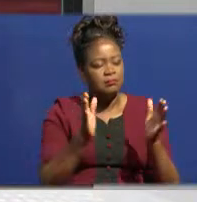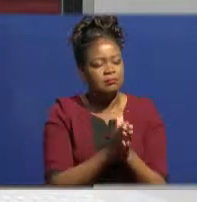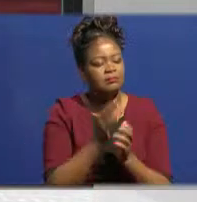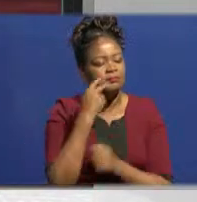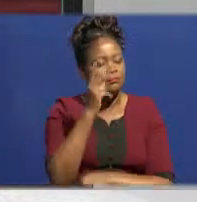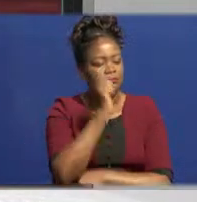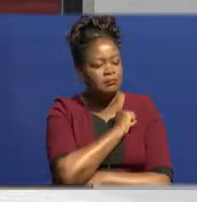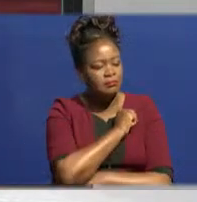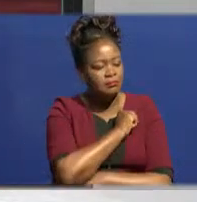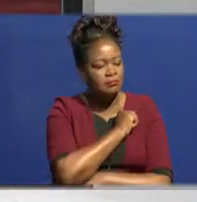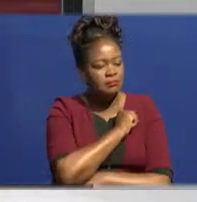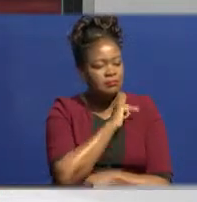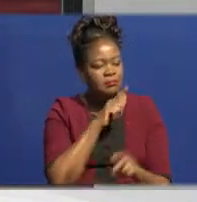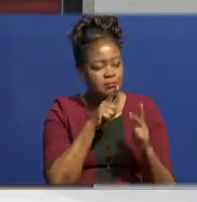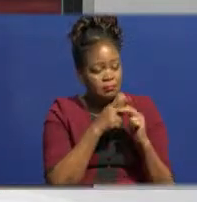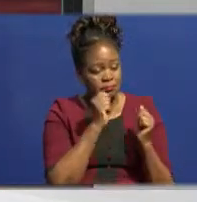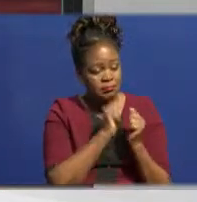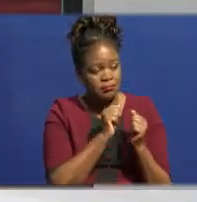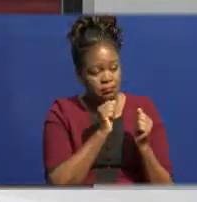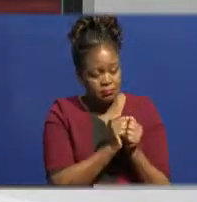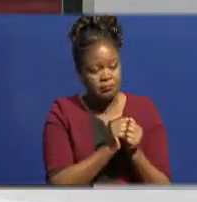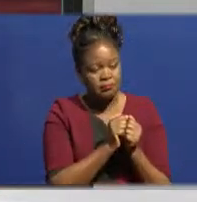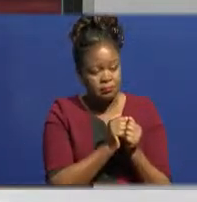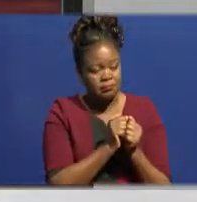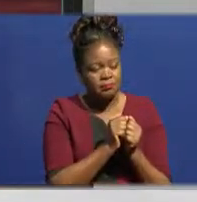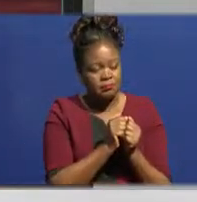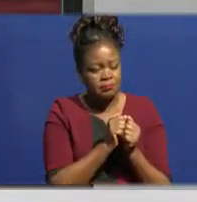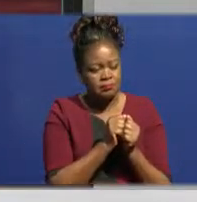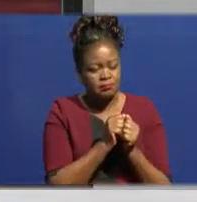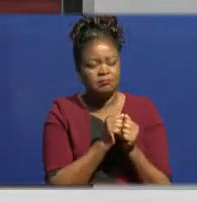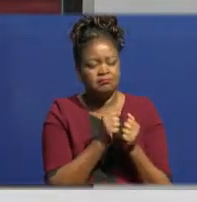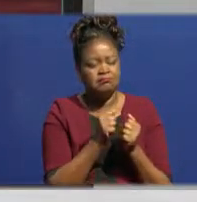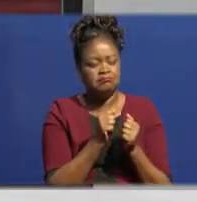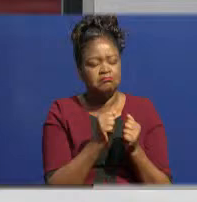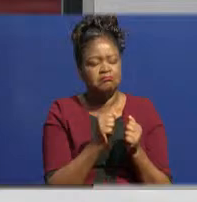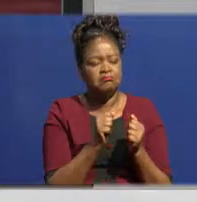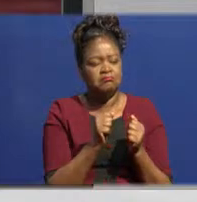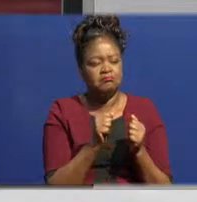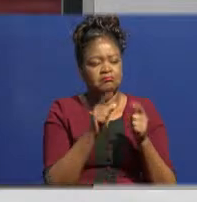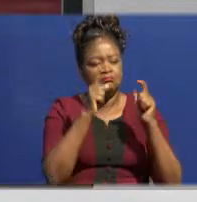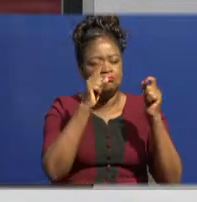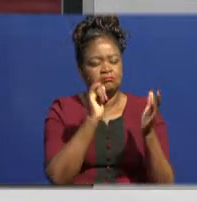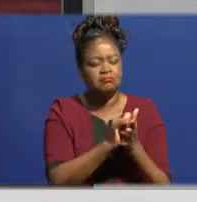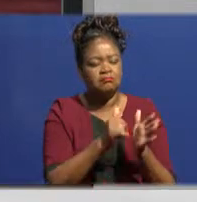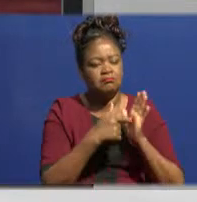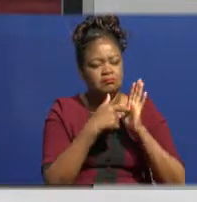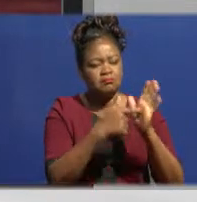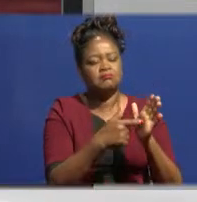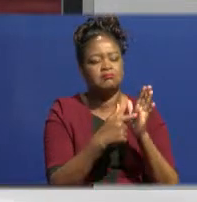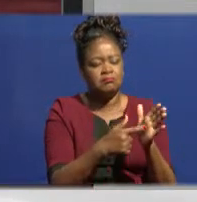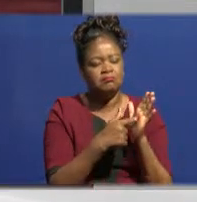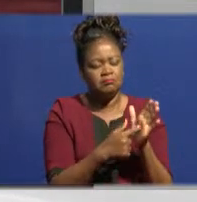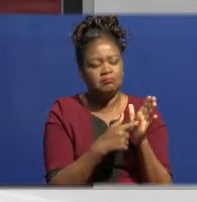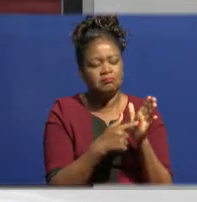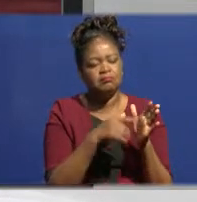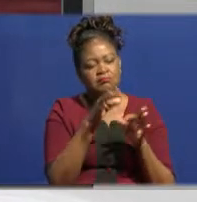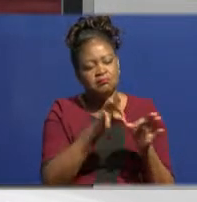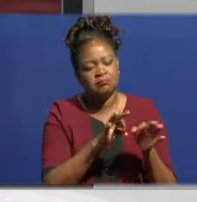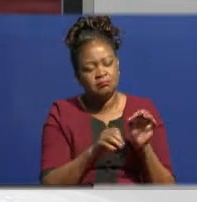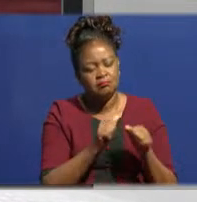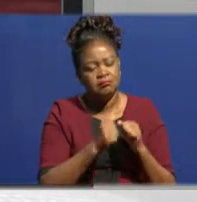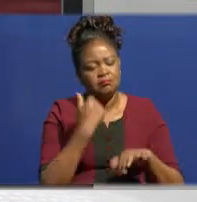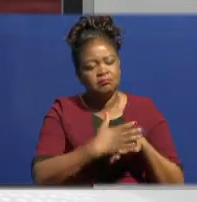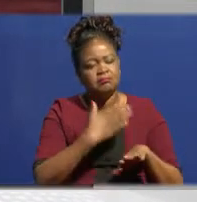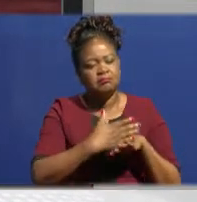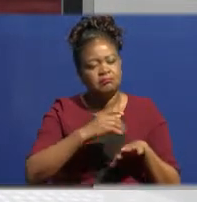And actually, it began with an expose by the journalist who did a very, very good piece in regards to